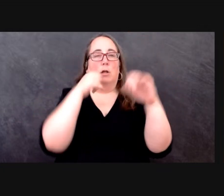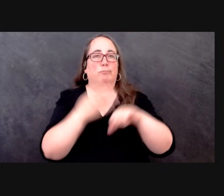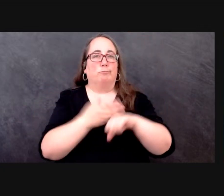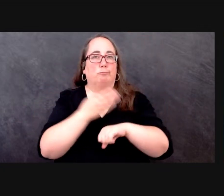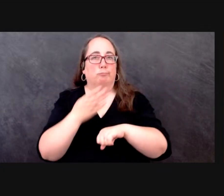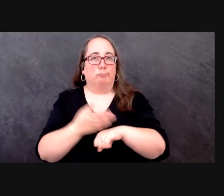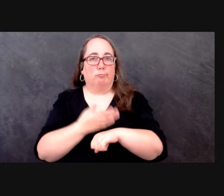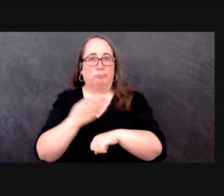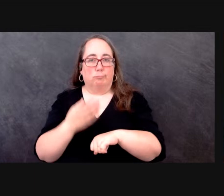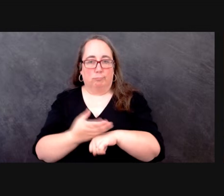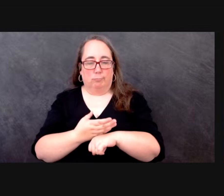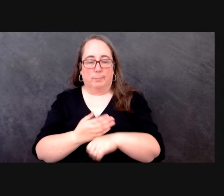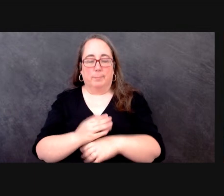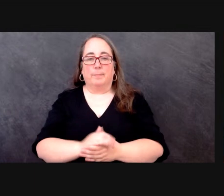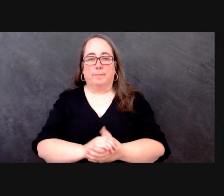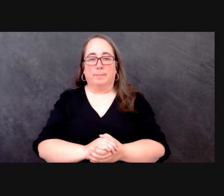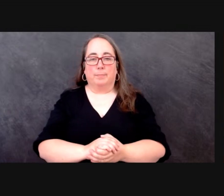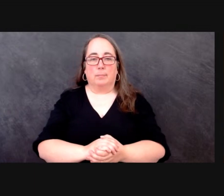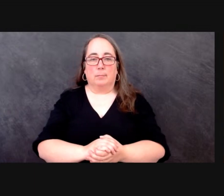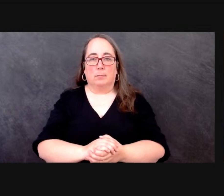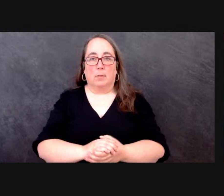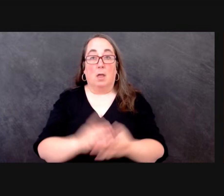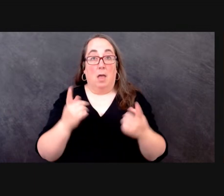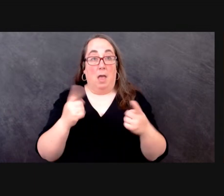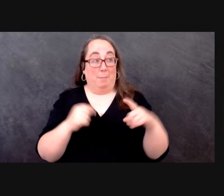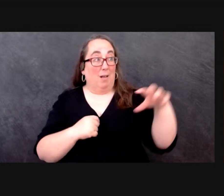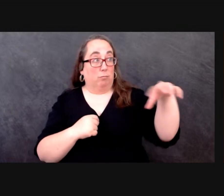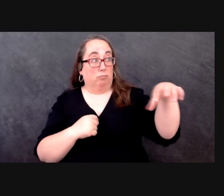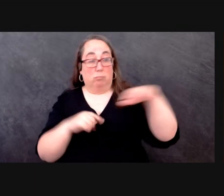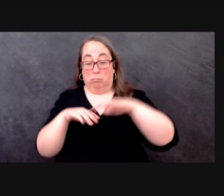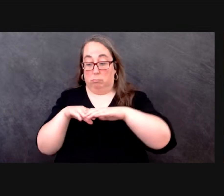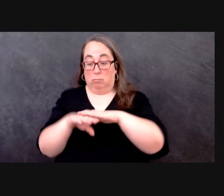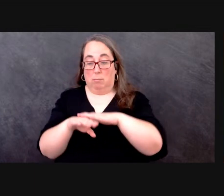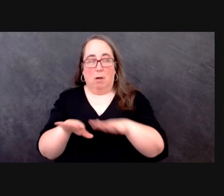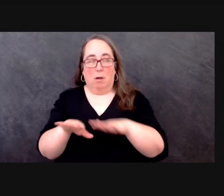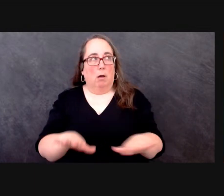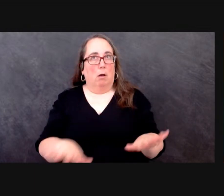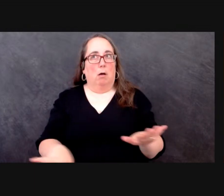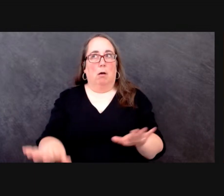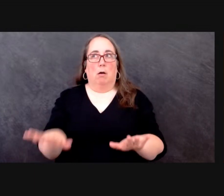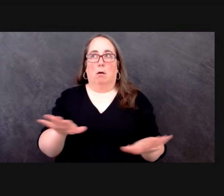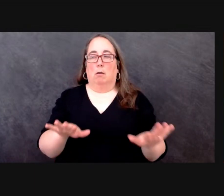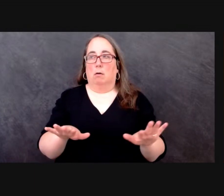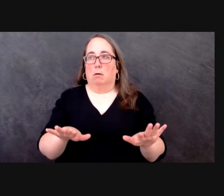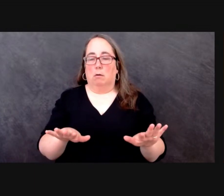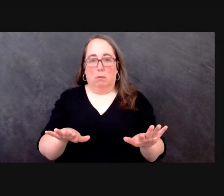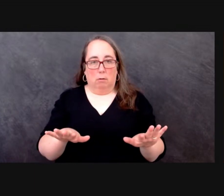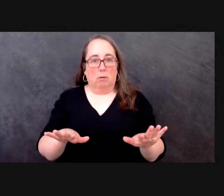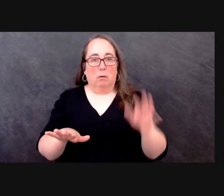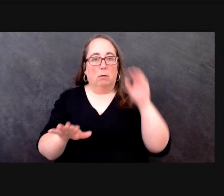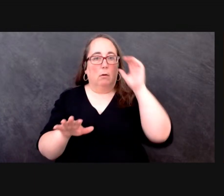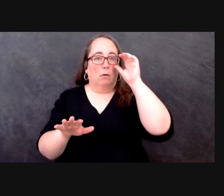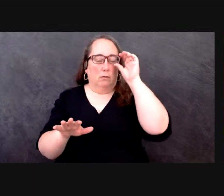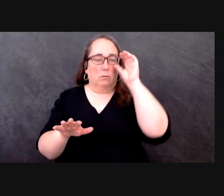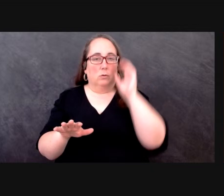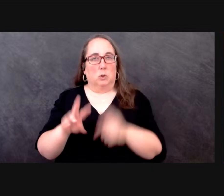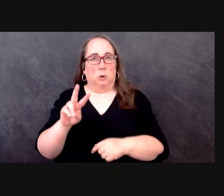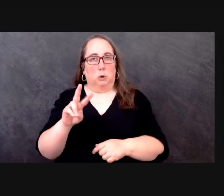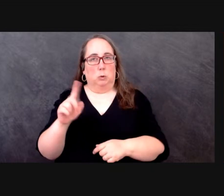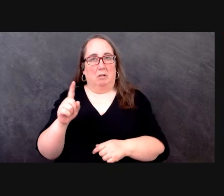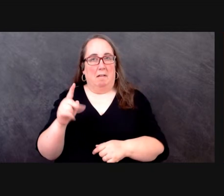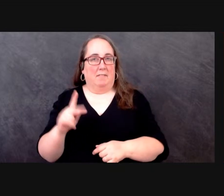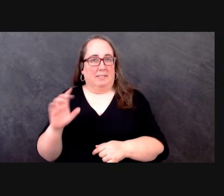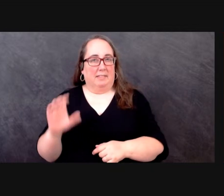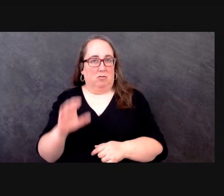facelift. When you enter the building, you soon realize that although it is 2.5 centuries old, it is still the heart